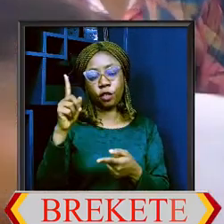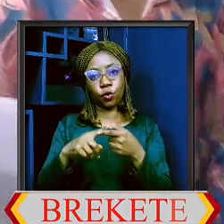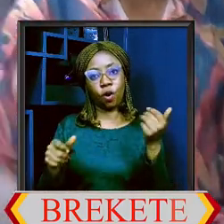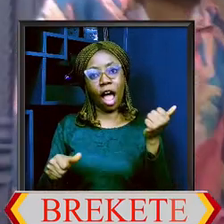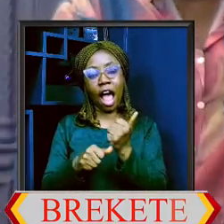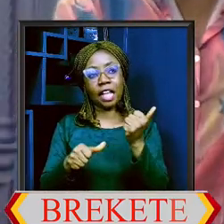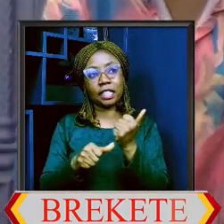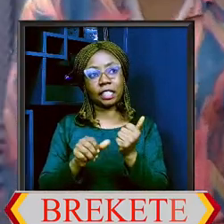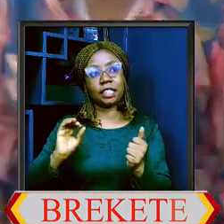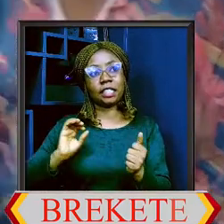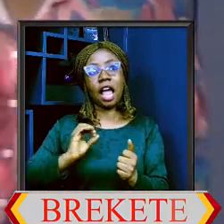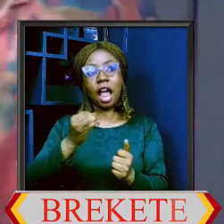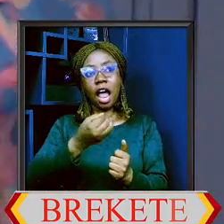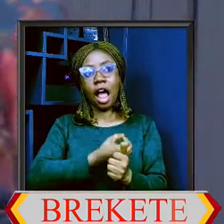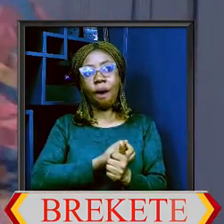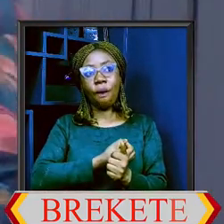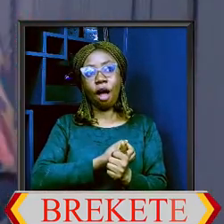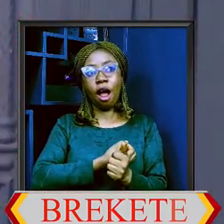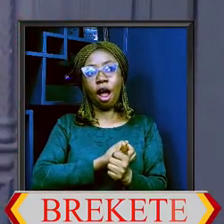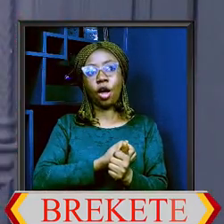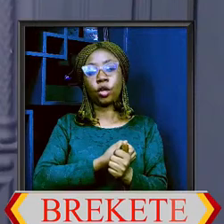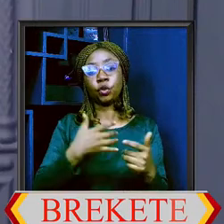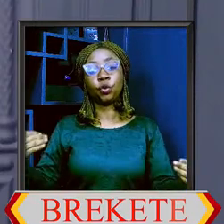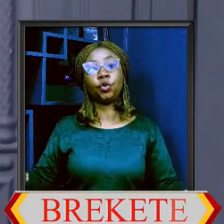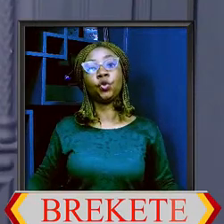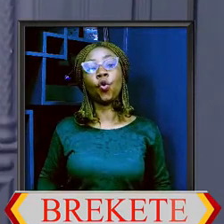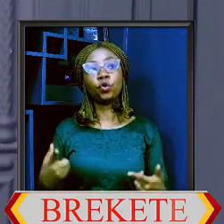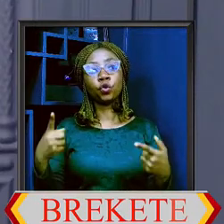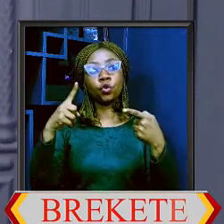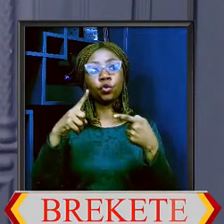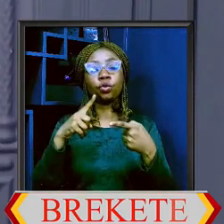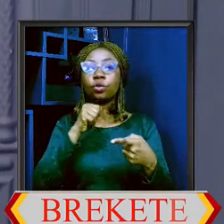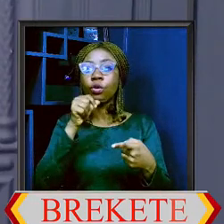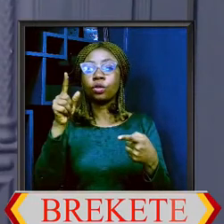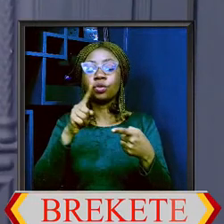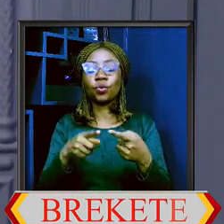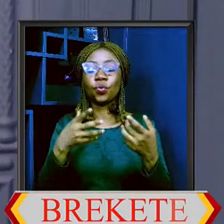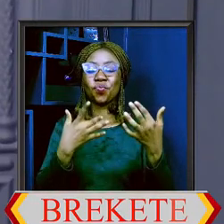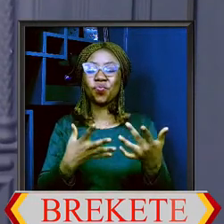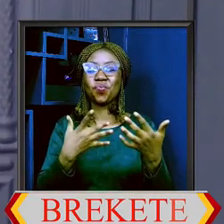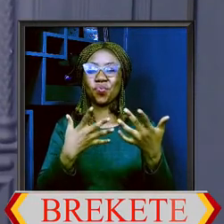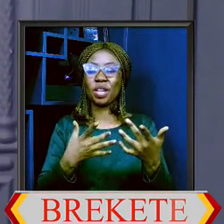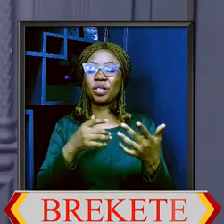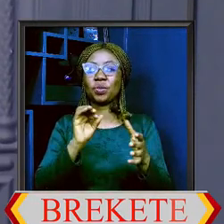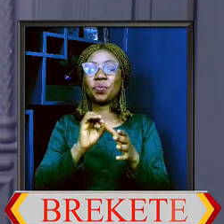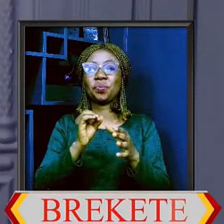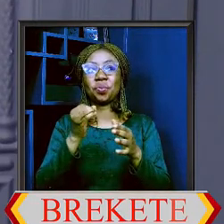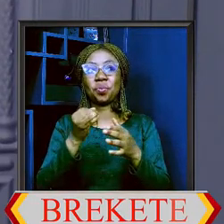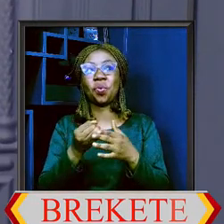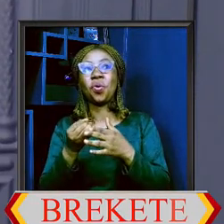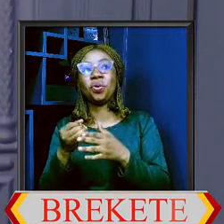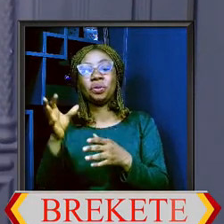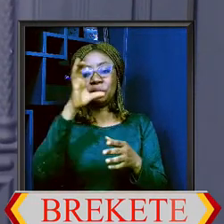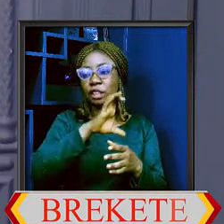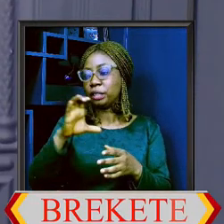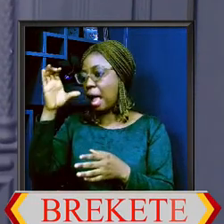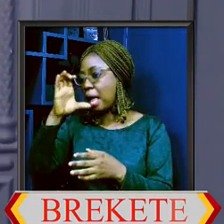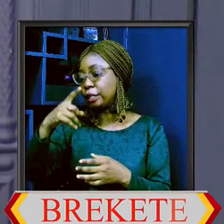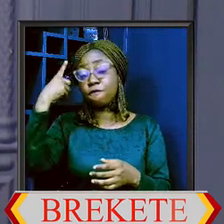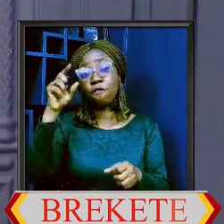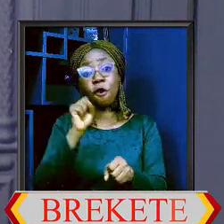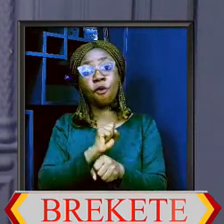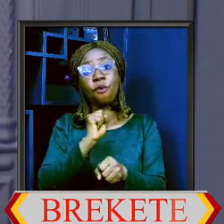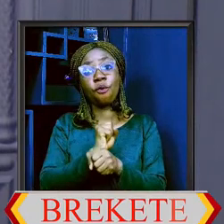to assist our uh youth to not to wait or to start Lo looking for job looking for